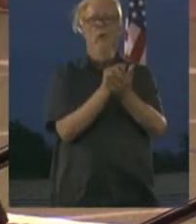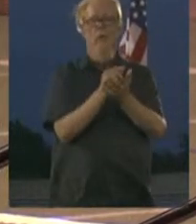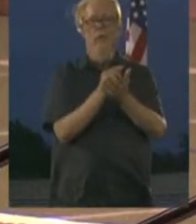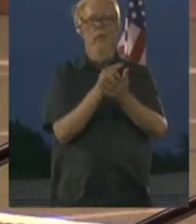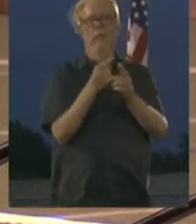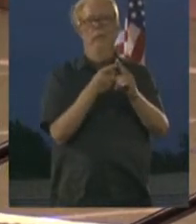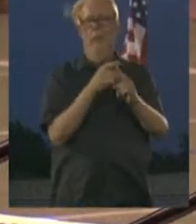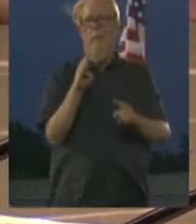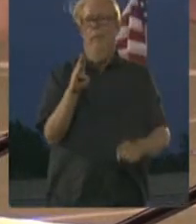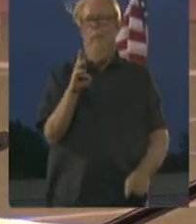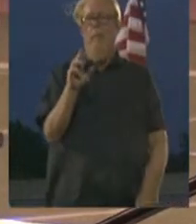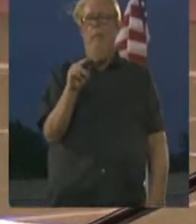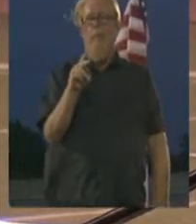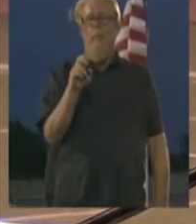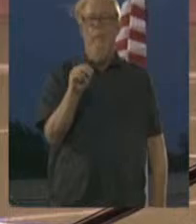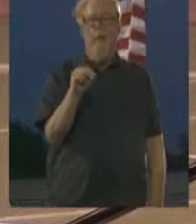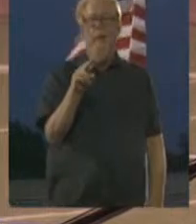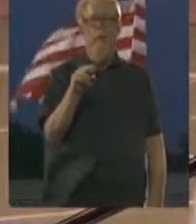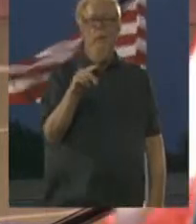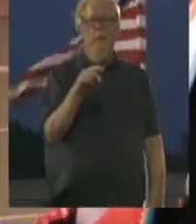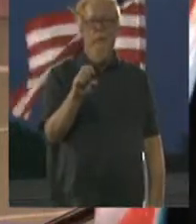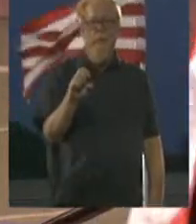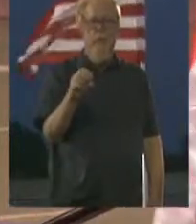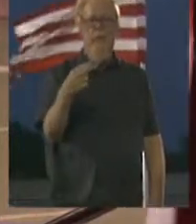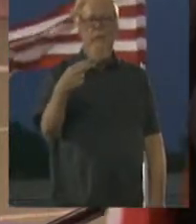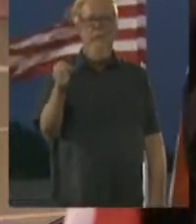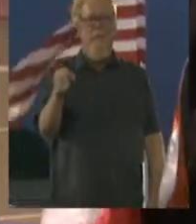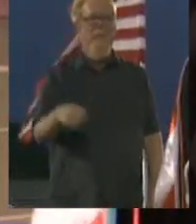from Brackenridge High School.